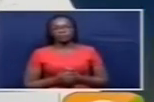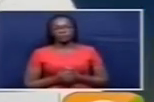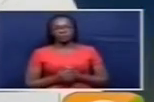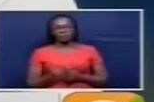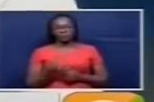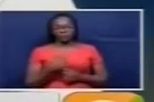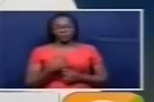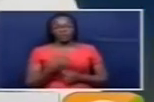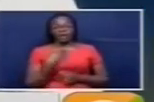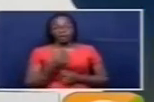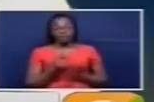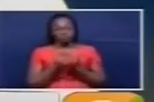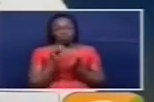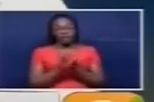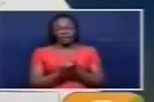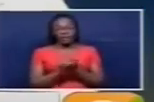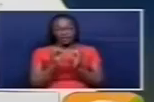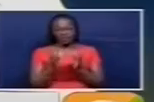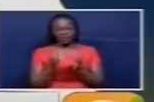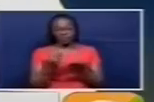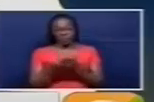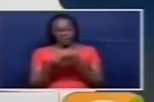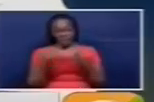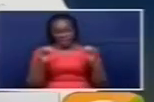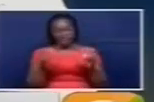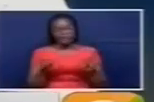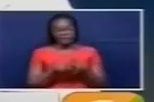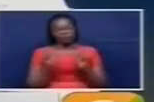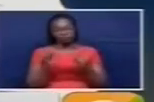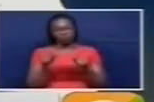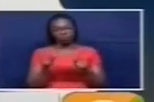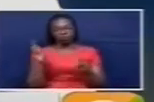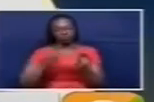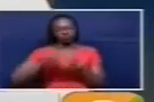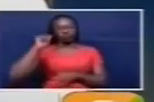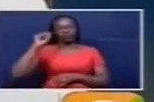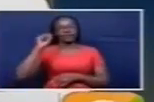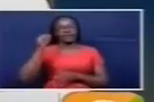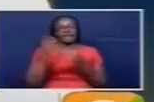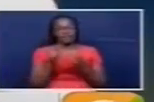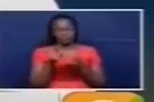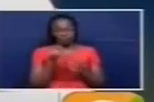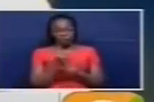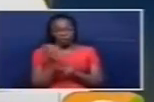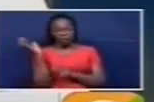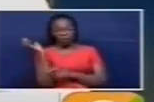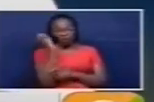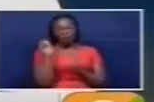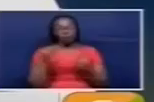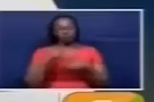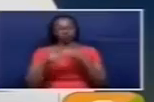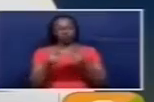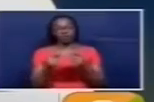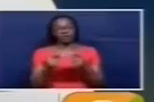vie. Even if you don't belong to a big political party, you can vie that the son of a hawker who grew up hawking, who did his KCSE exams last